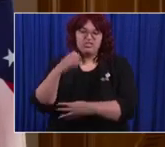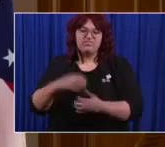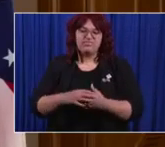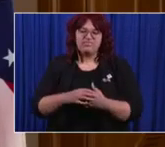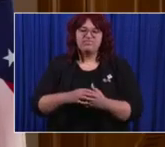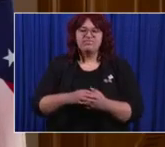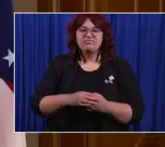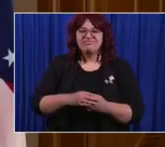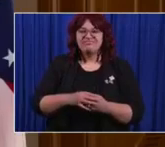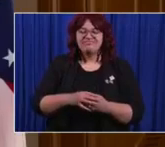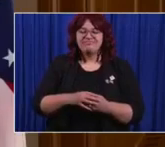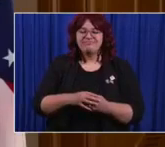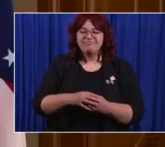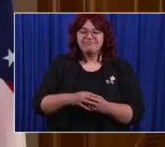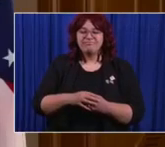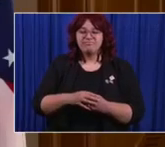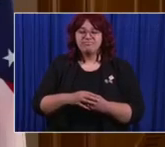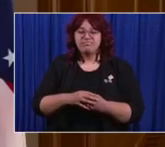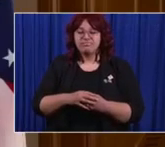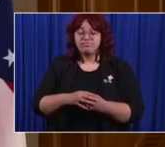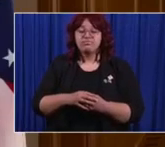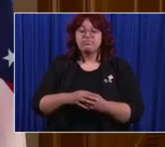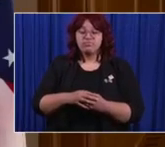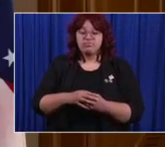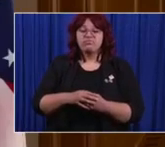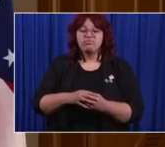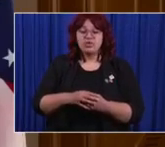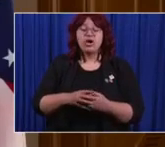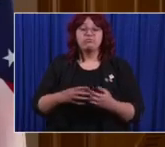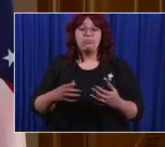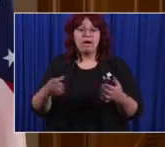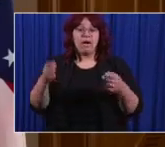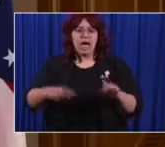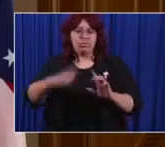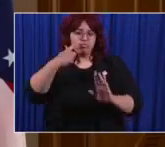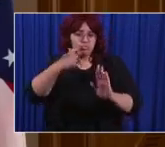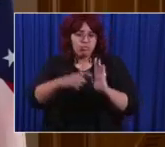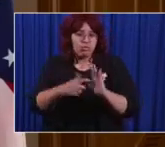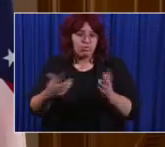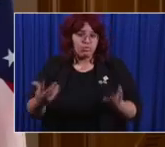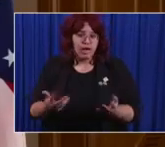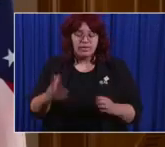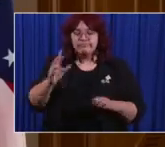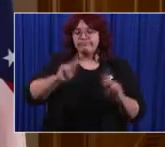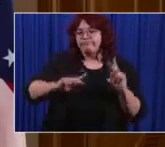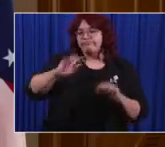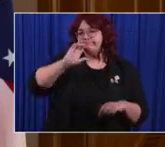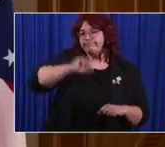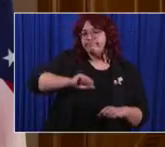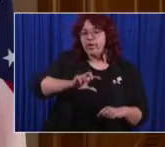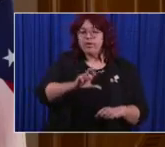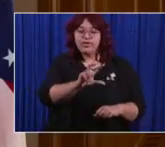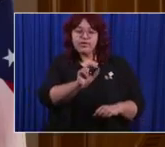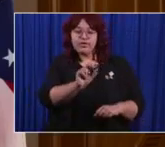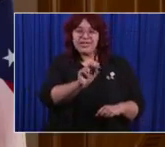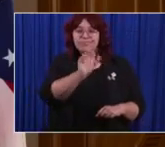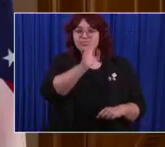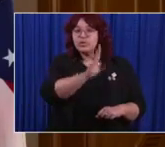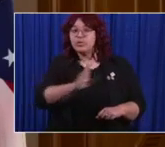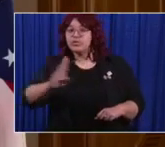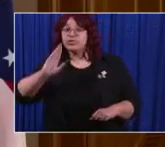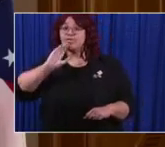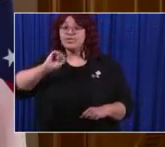3-week time period I just outlined, Ohioans aged 30 to 74 were experiencing a